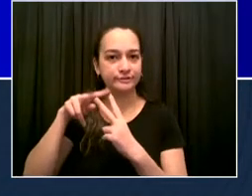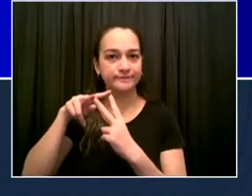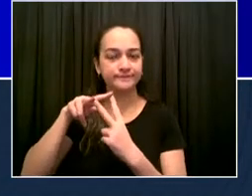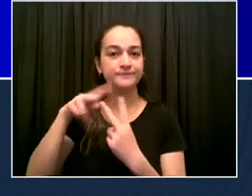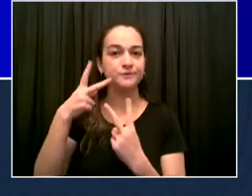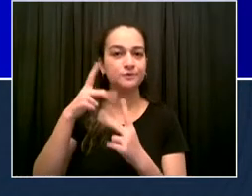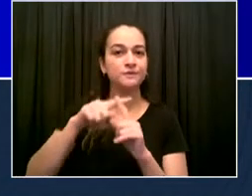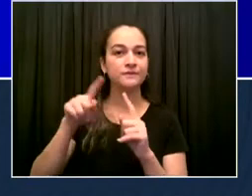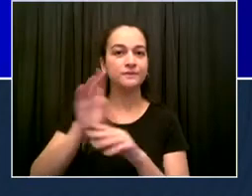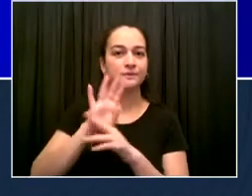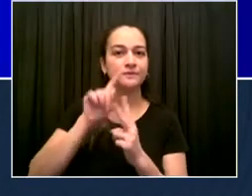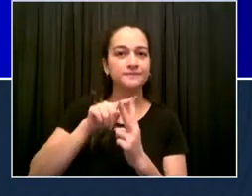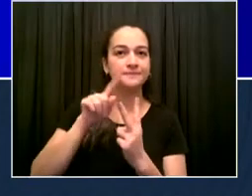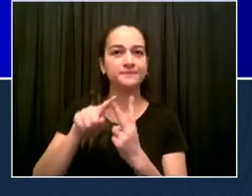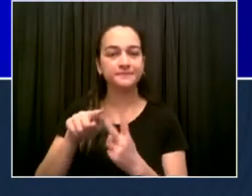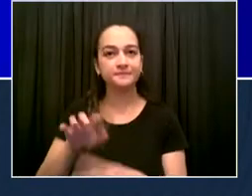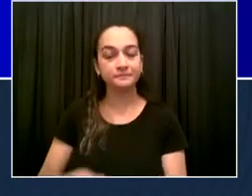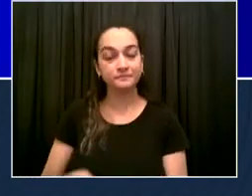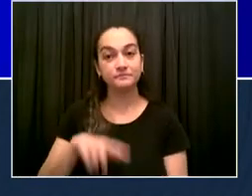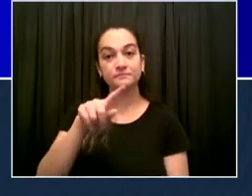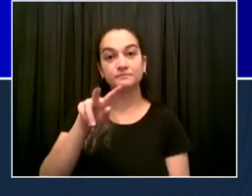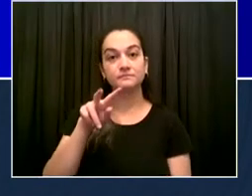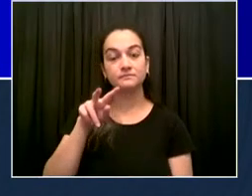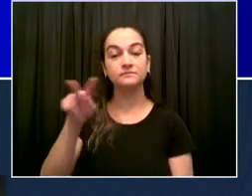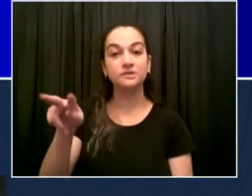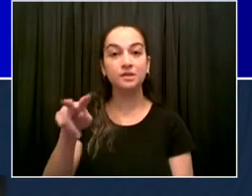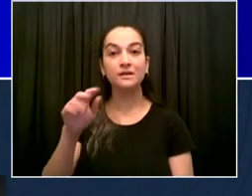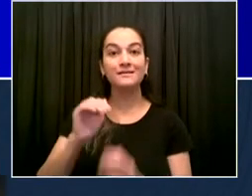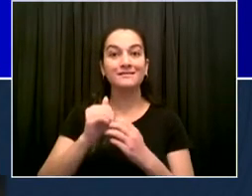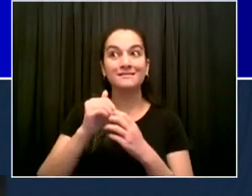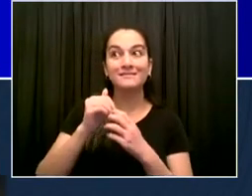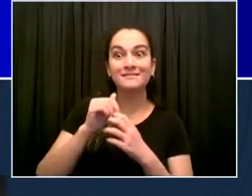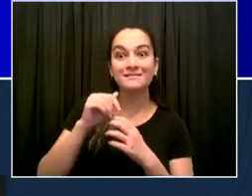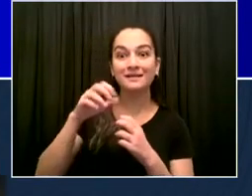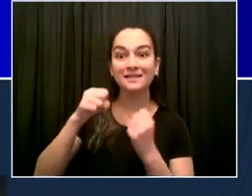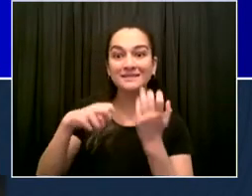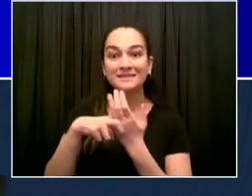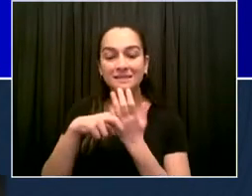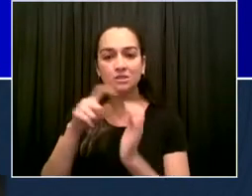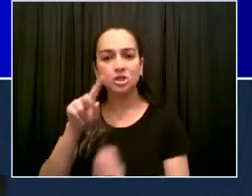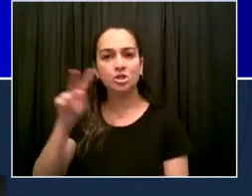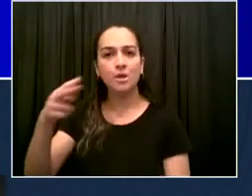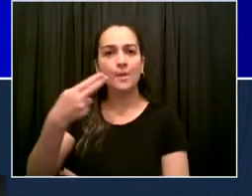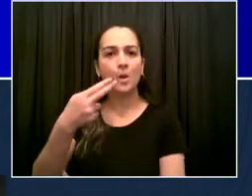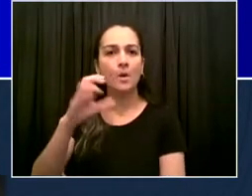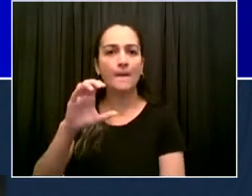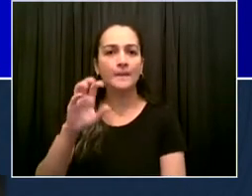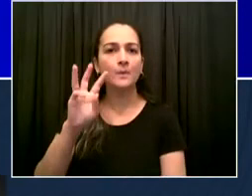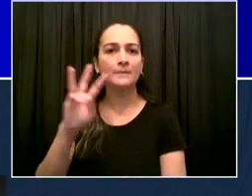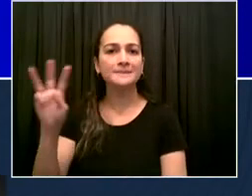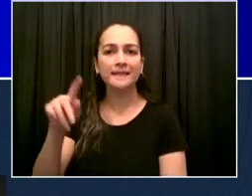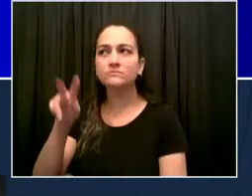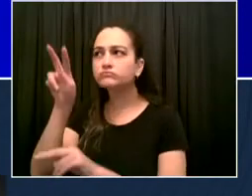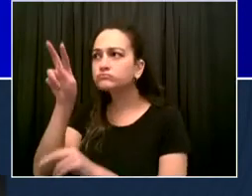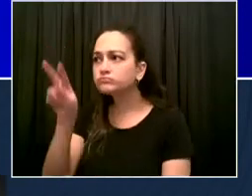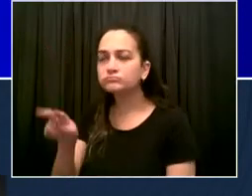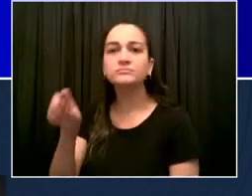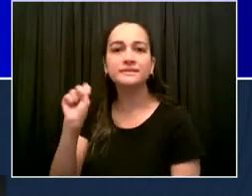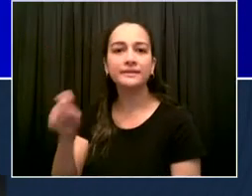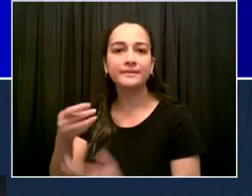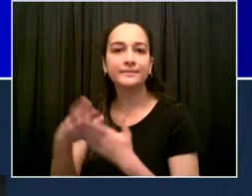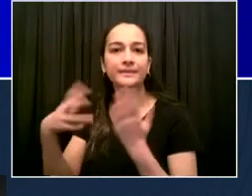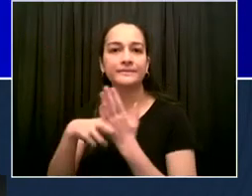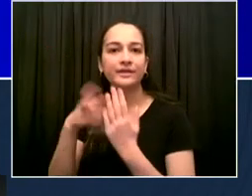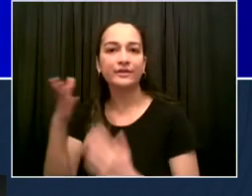nyc.gov/homecomingweek. Now, tomorrow, Thursday, Brooklyn Army Terminal, major, major concert, incredible lineup,